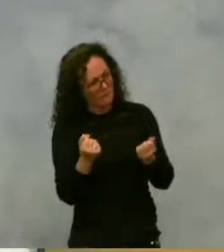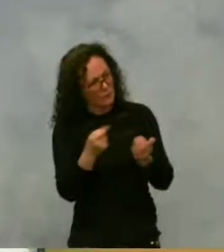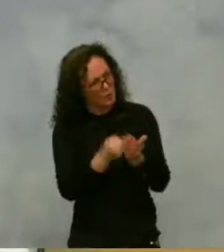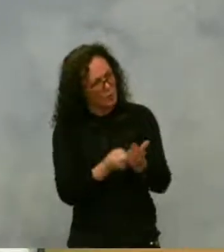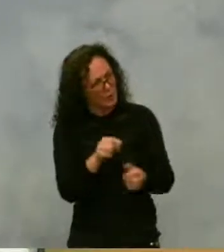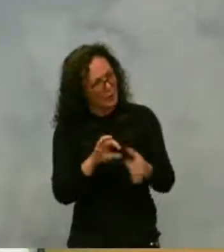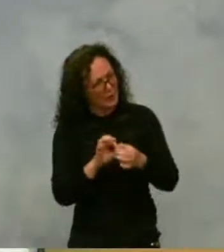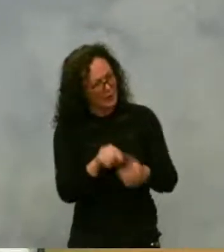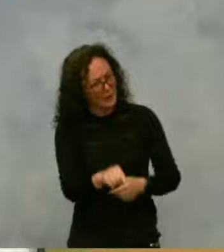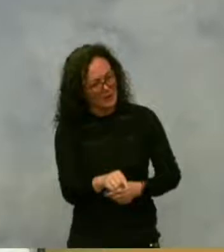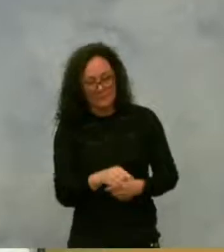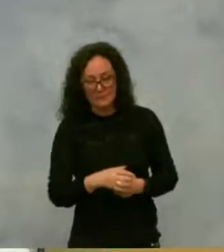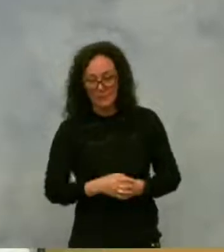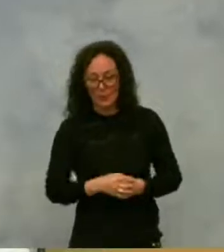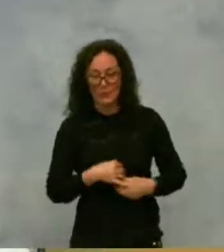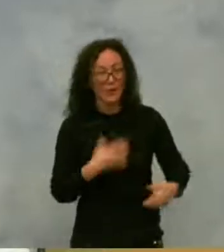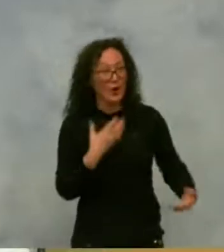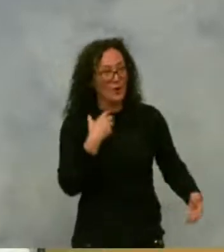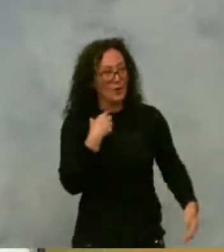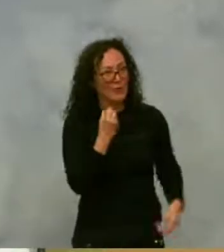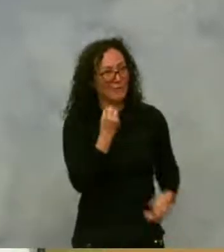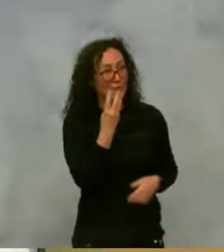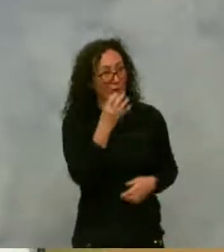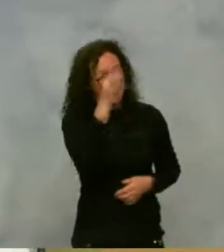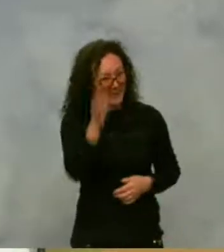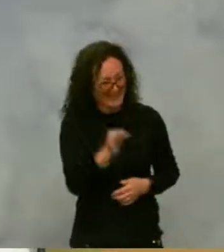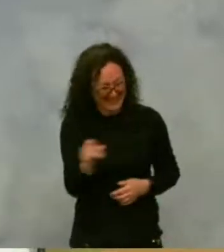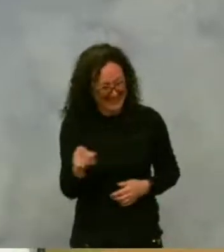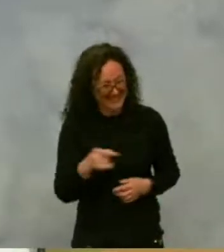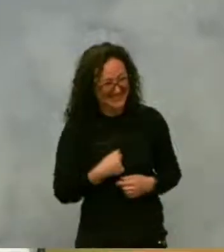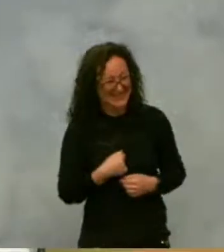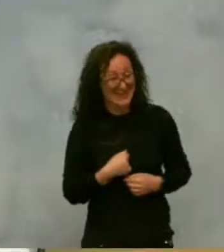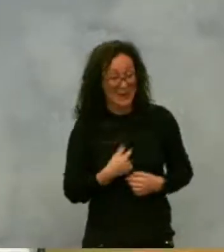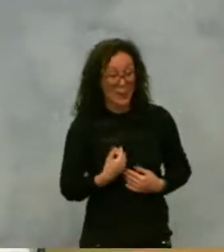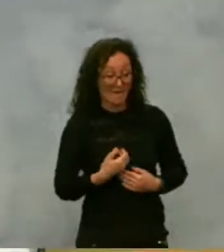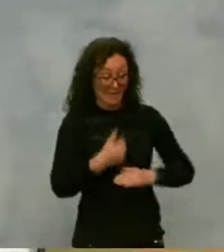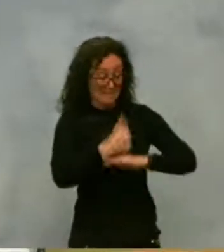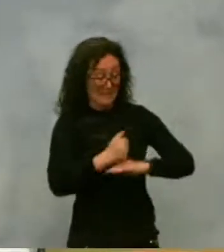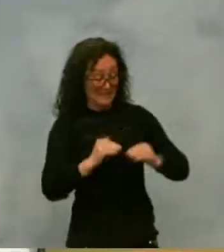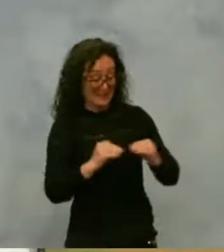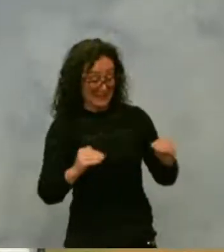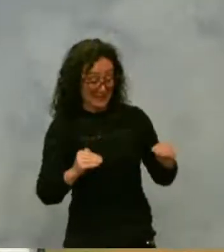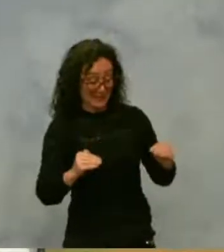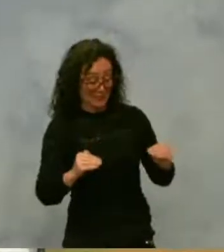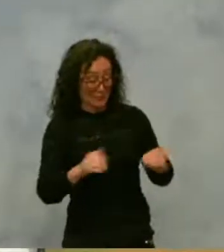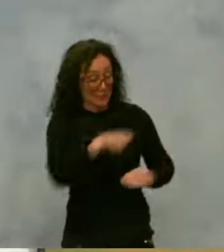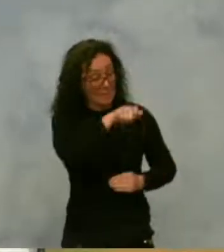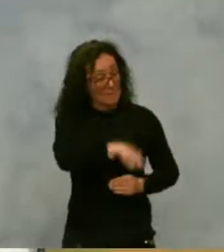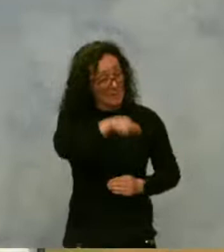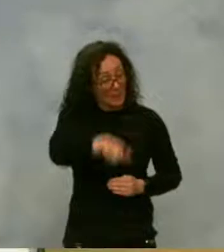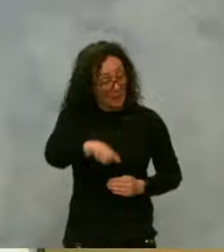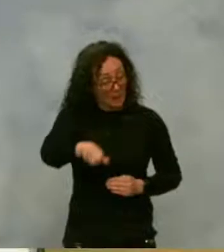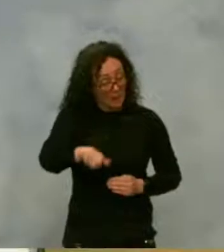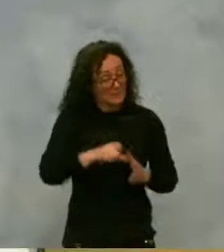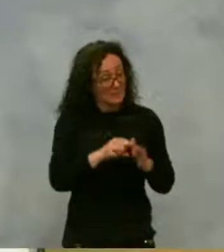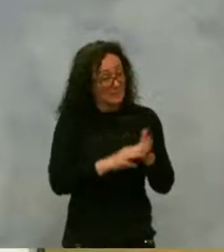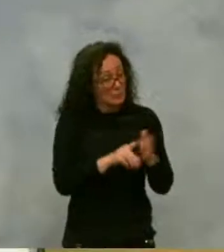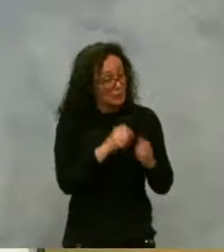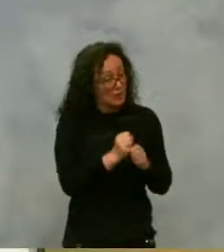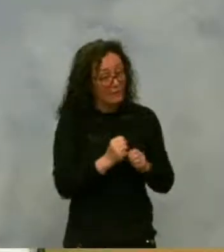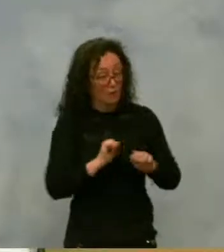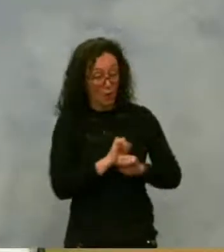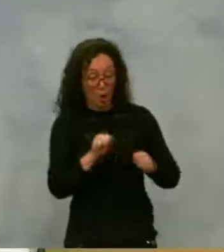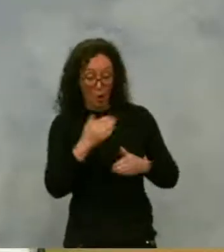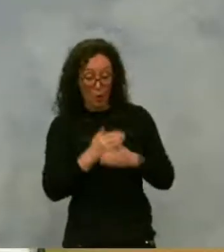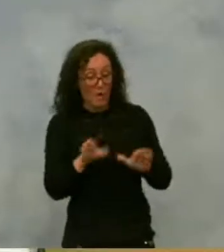actually turns into 4 questions. Do we have a baseline for the demographic of the council